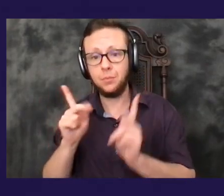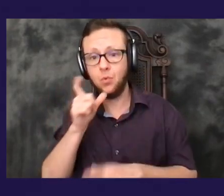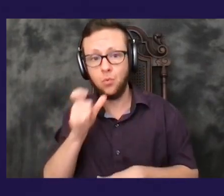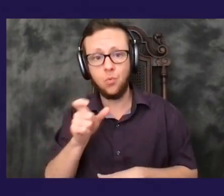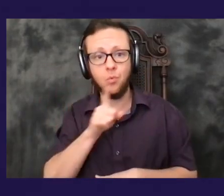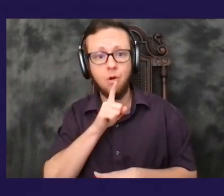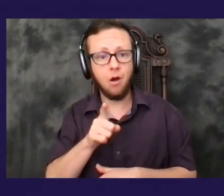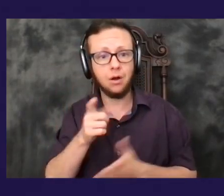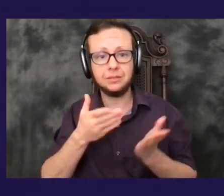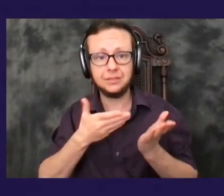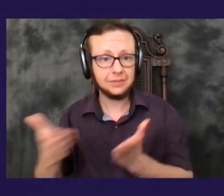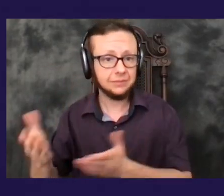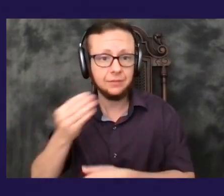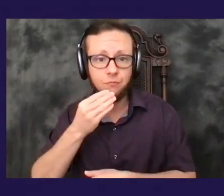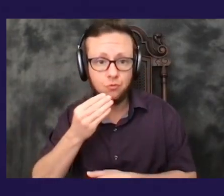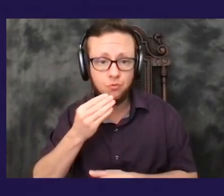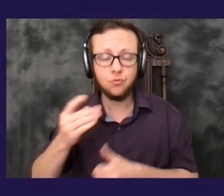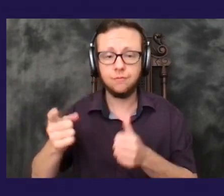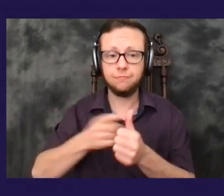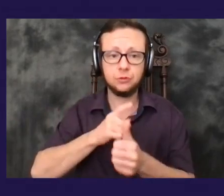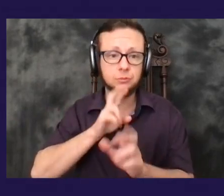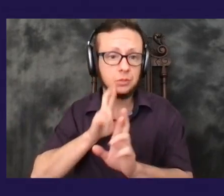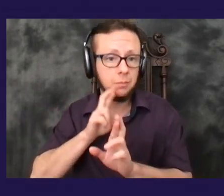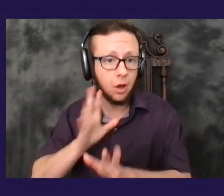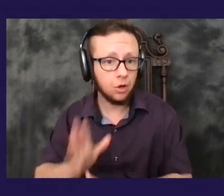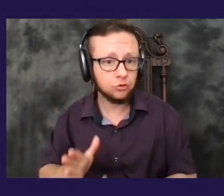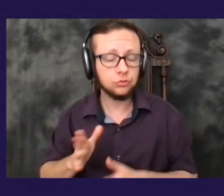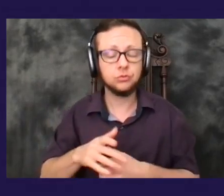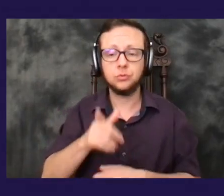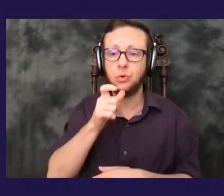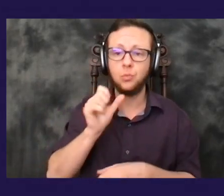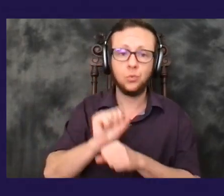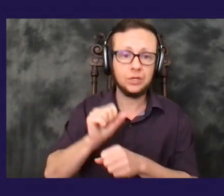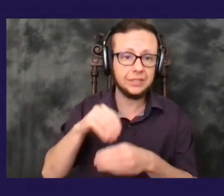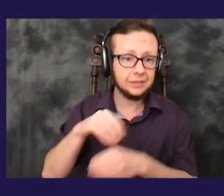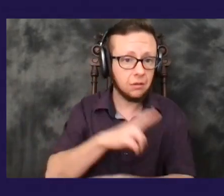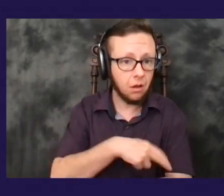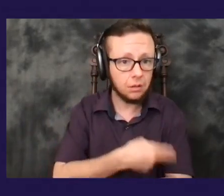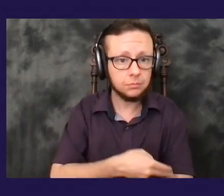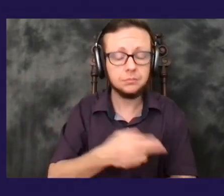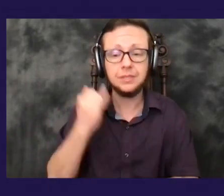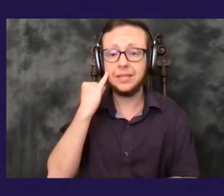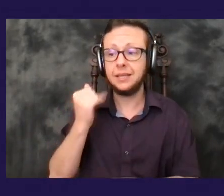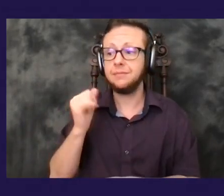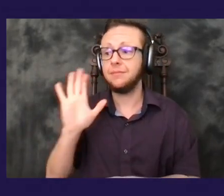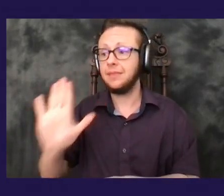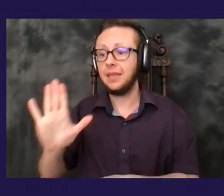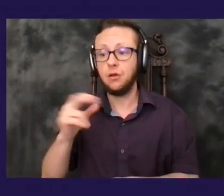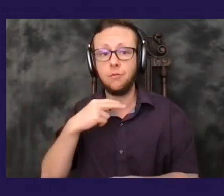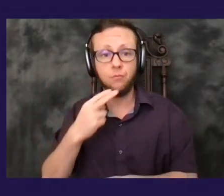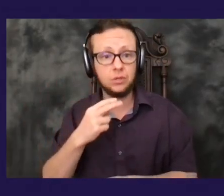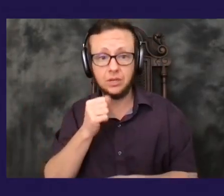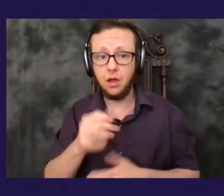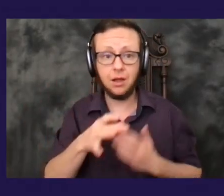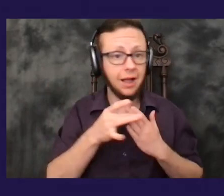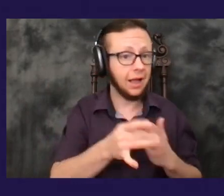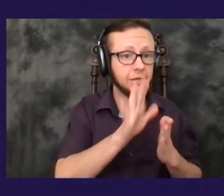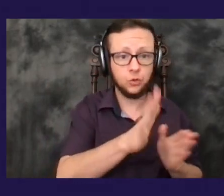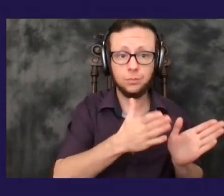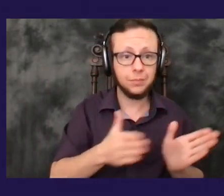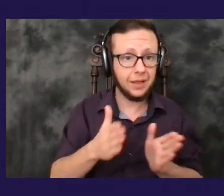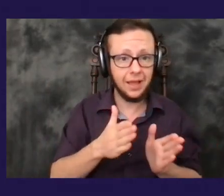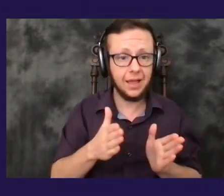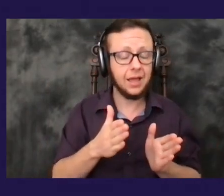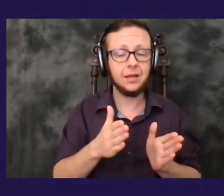who are being the first responders, who are working in the hospitals, unless their voices are guiding your plan is not going to